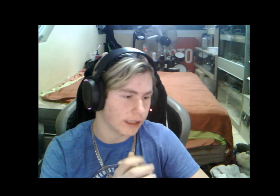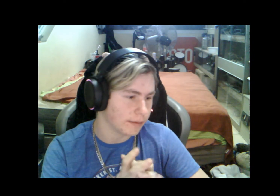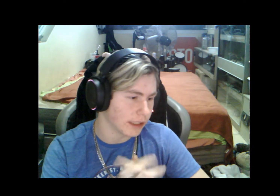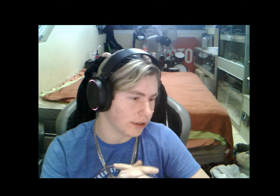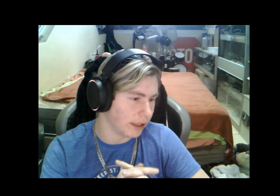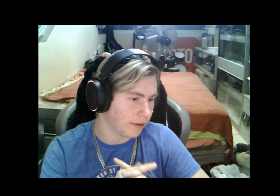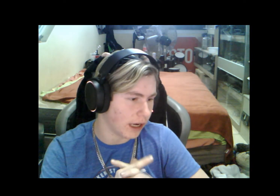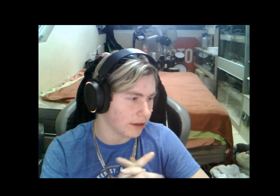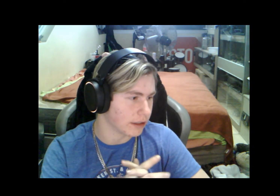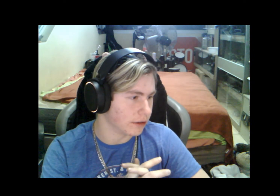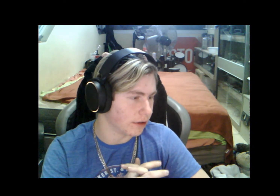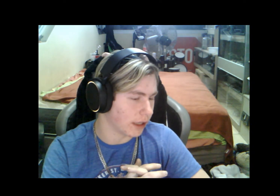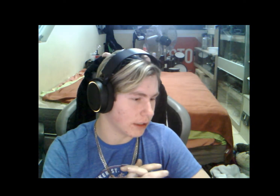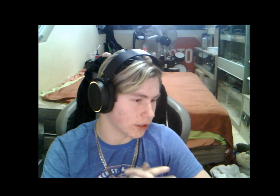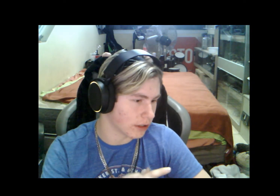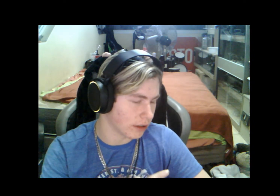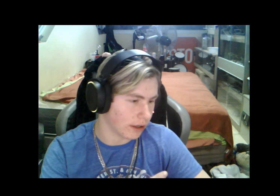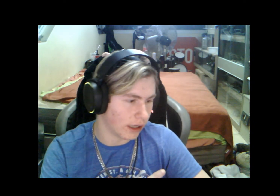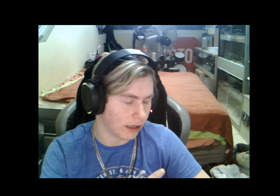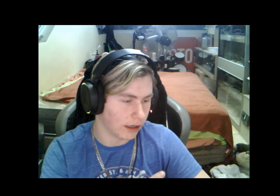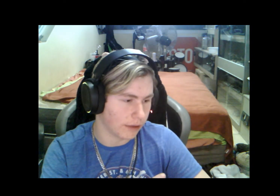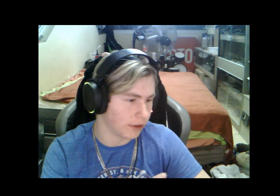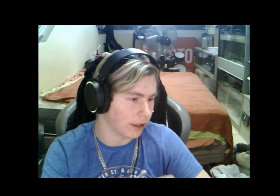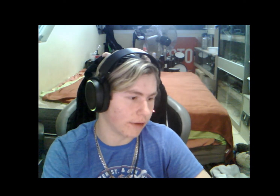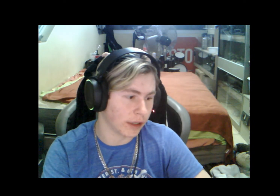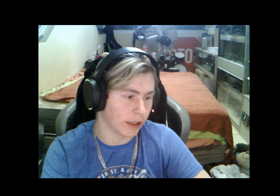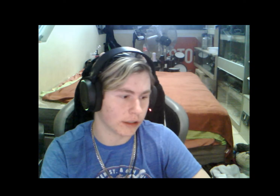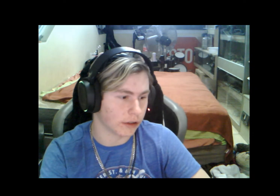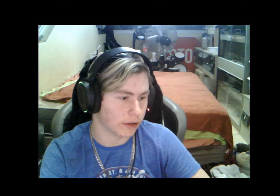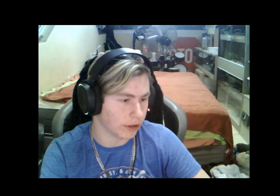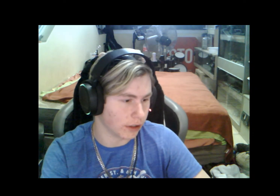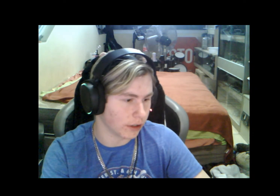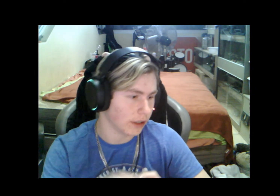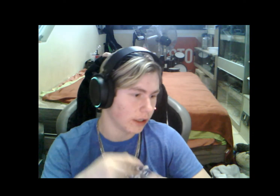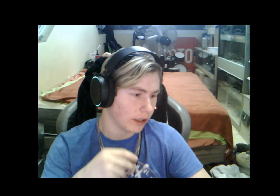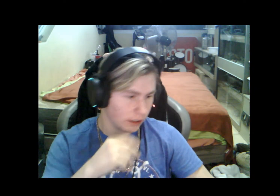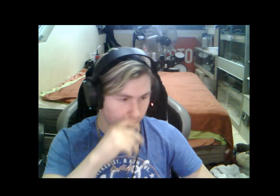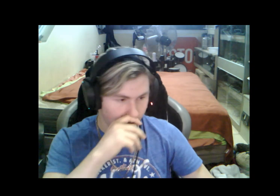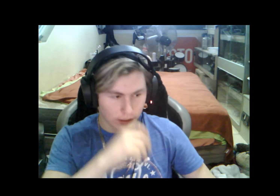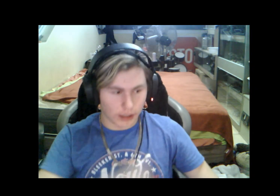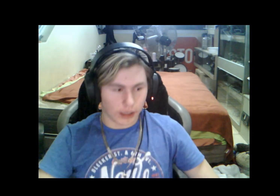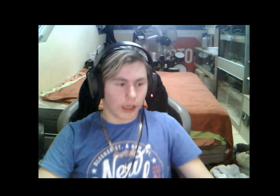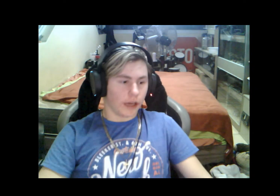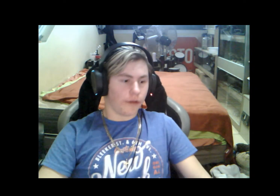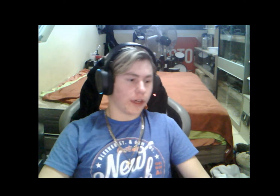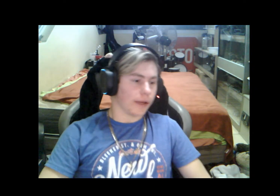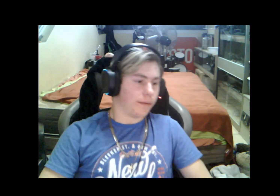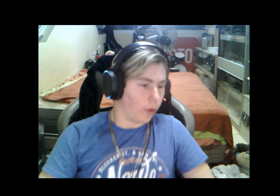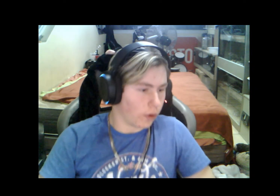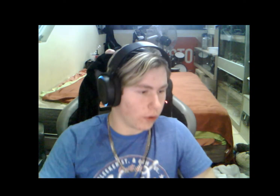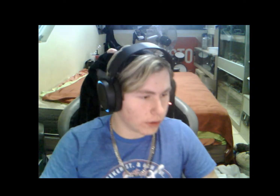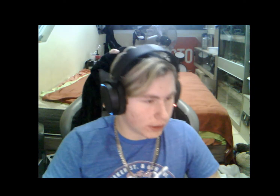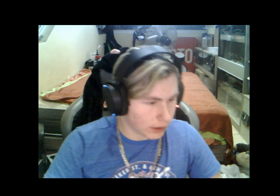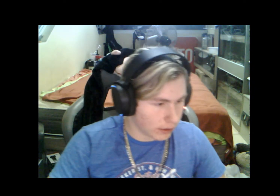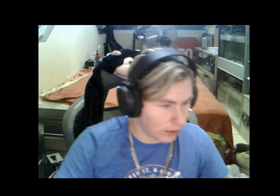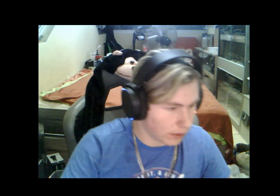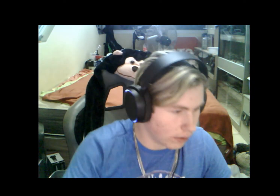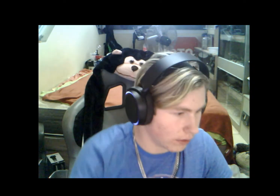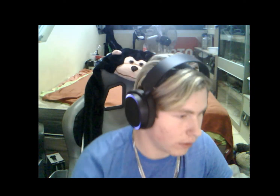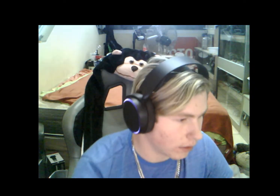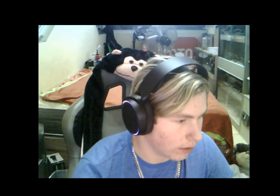Gets tempting to leave the house and do things if you don't have anything to do. If you get bored,